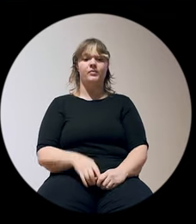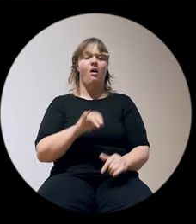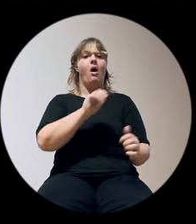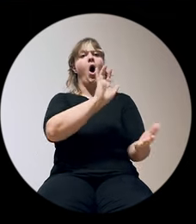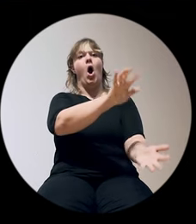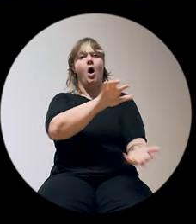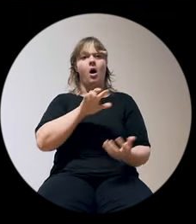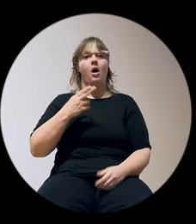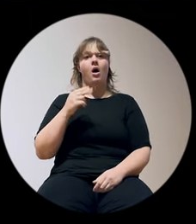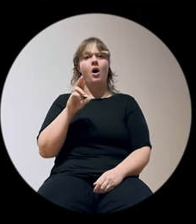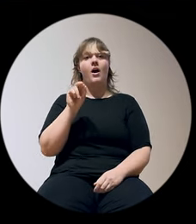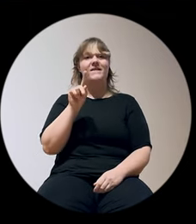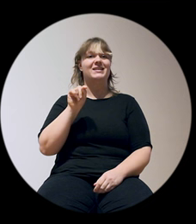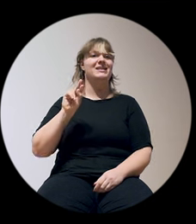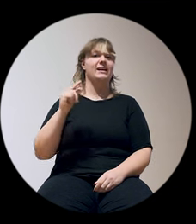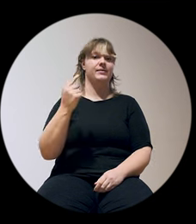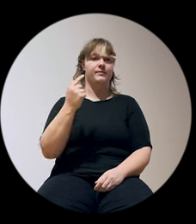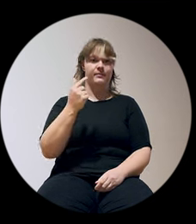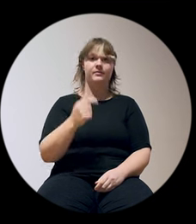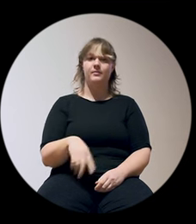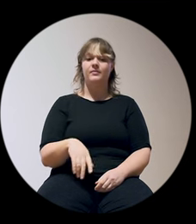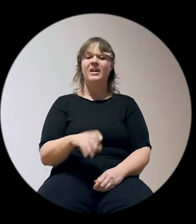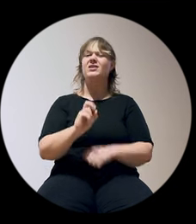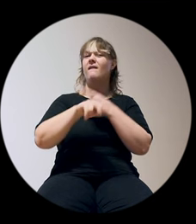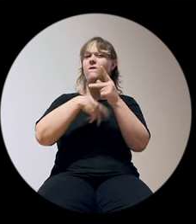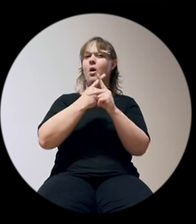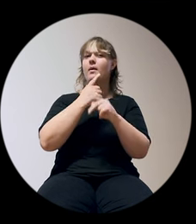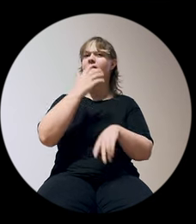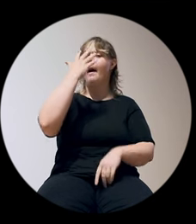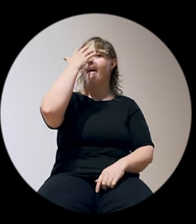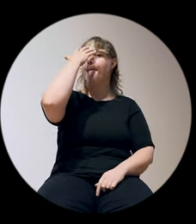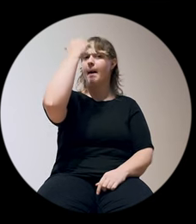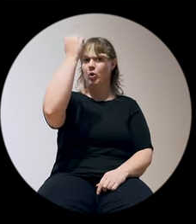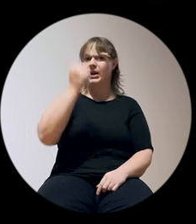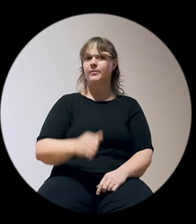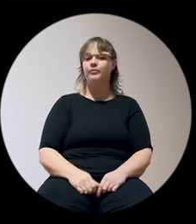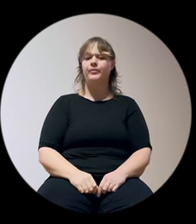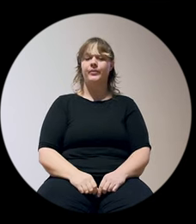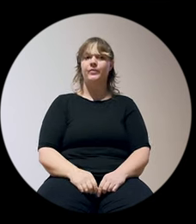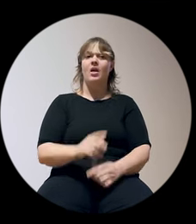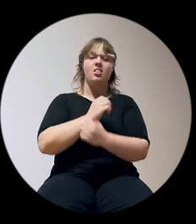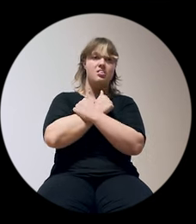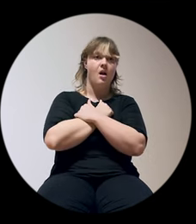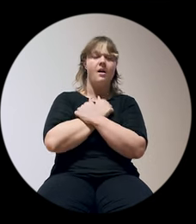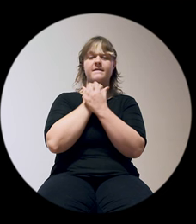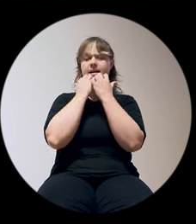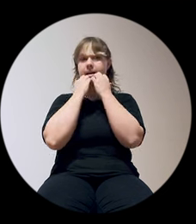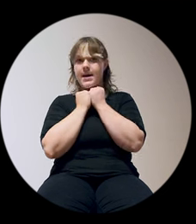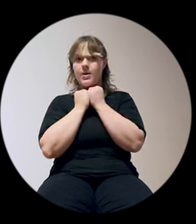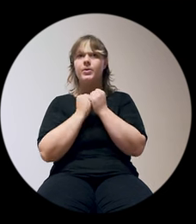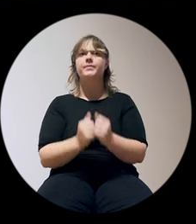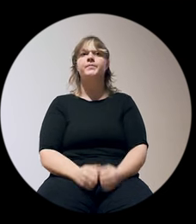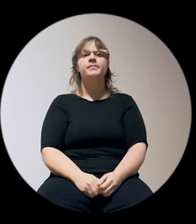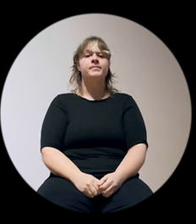Harvesting is a form of memory. It's a form of love and care. It's a form